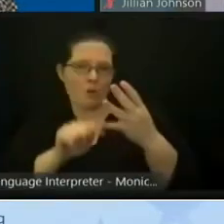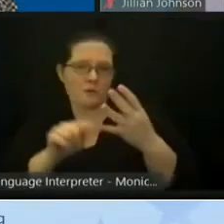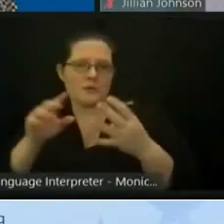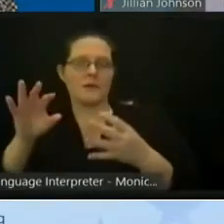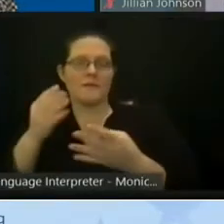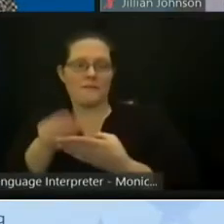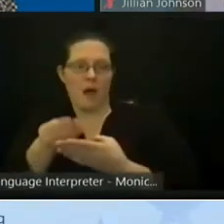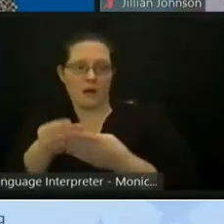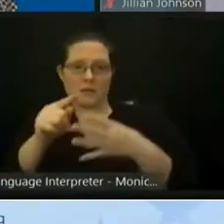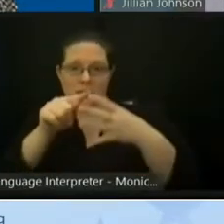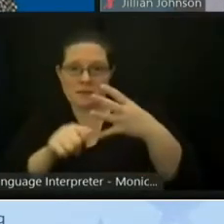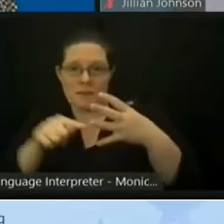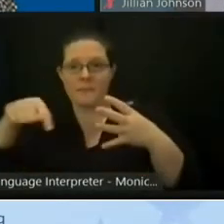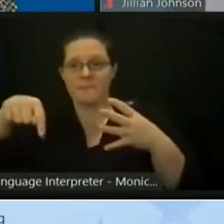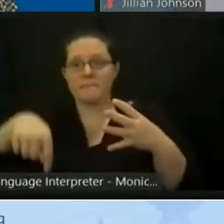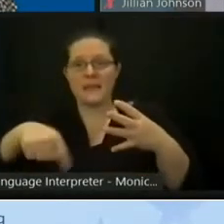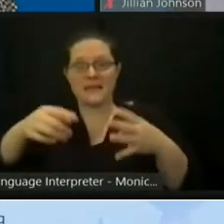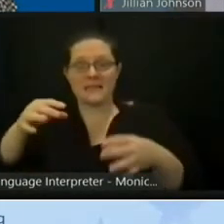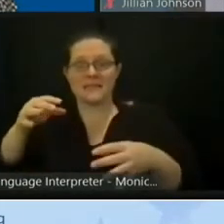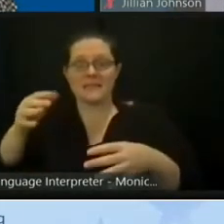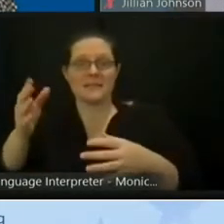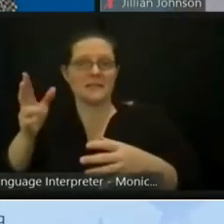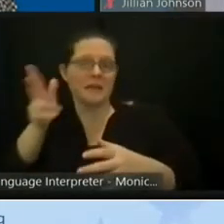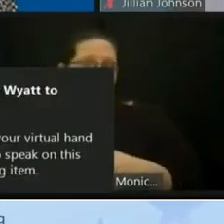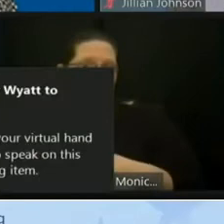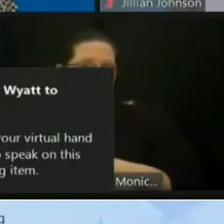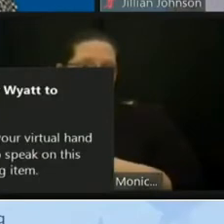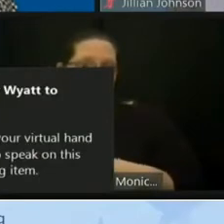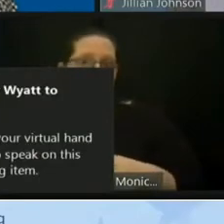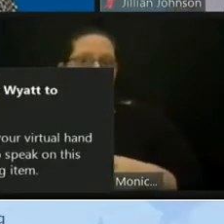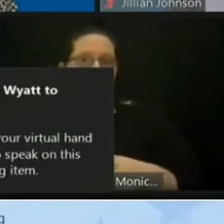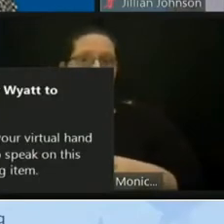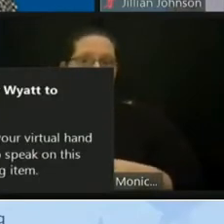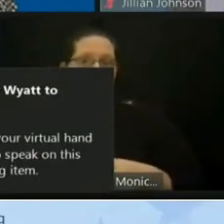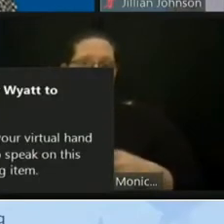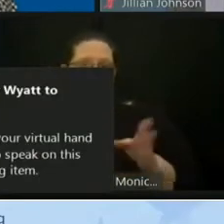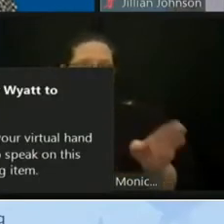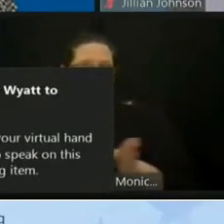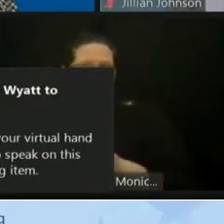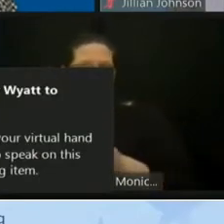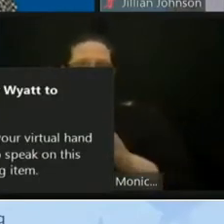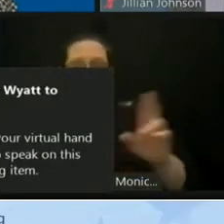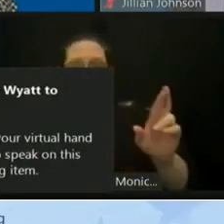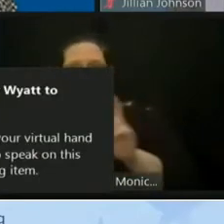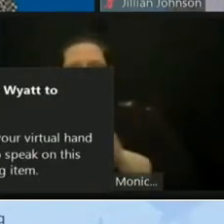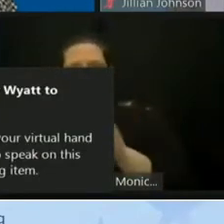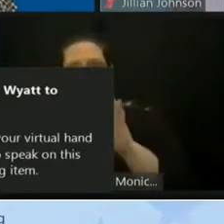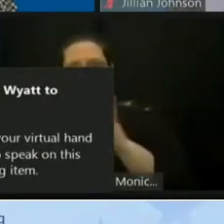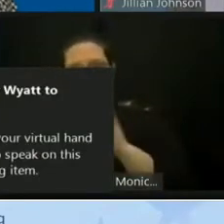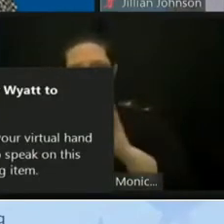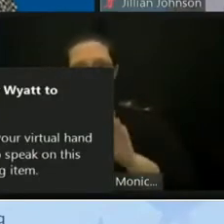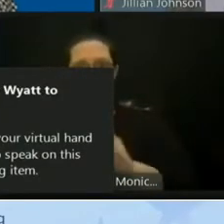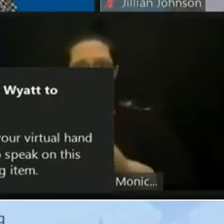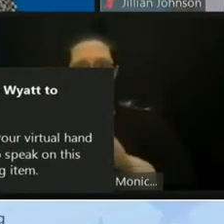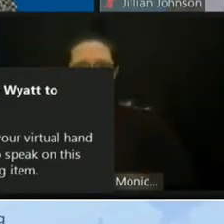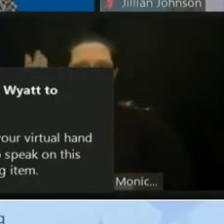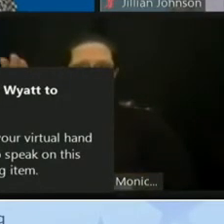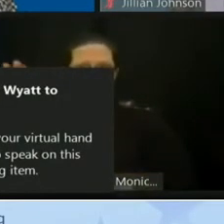This public hearing is a requirement for the preparation and submission of the city's